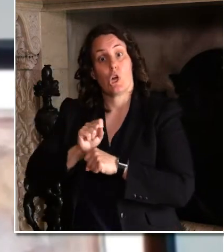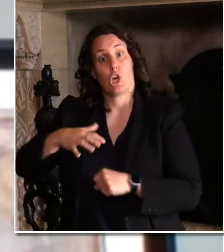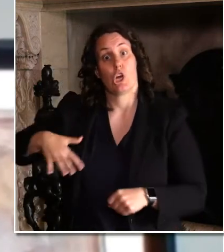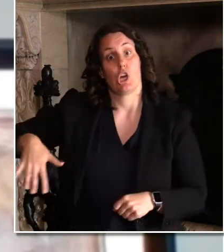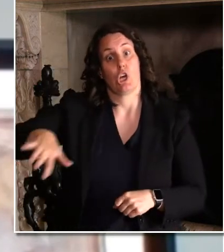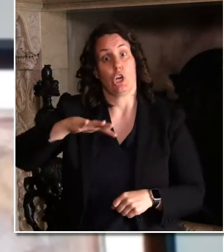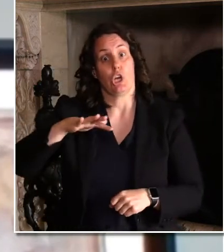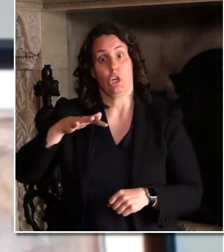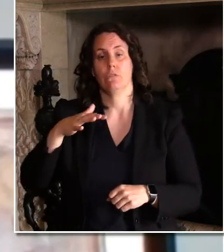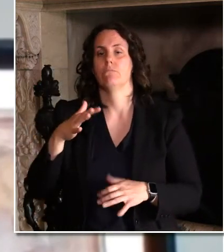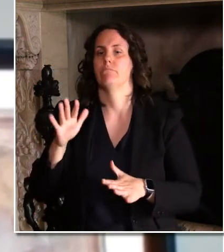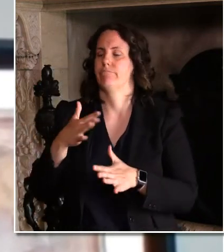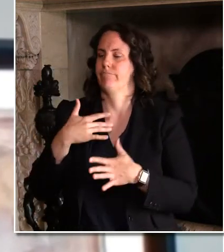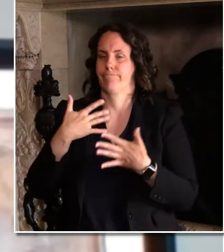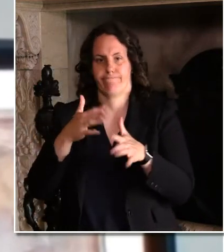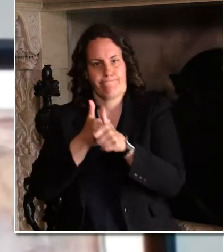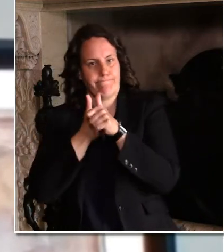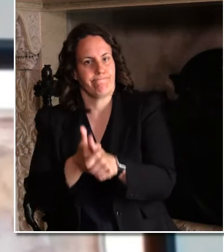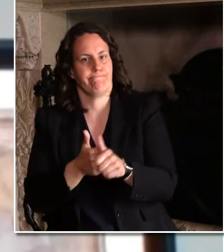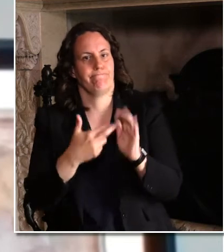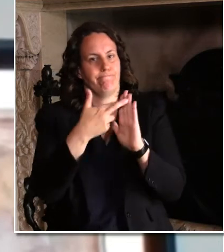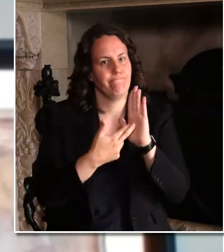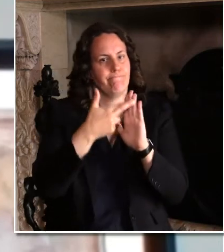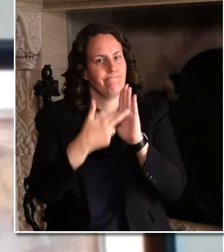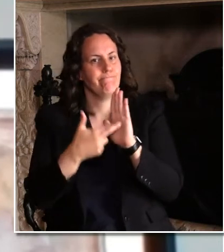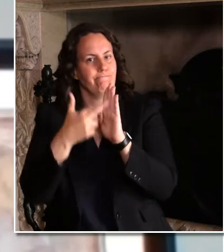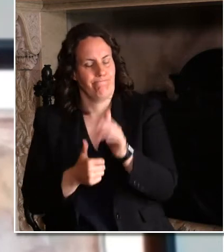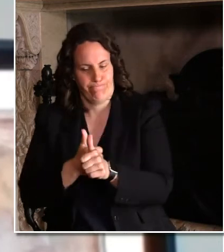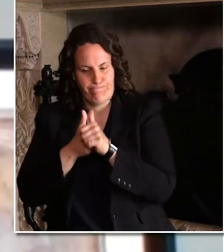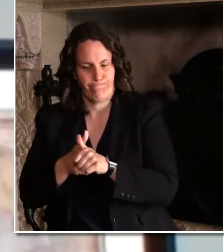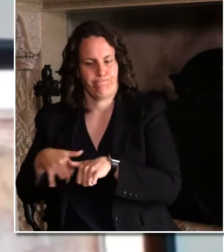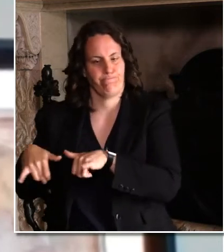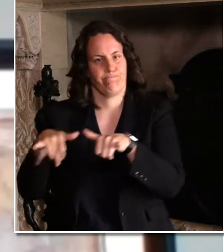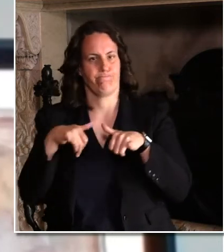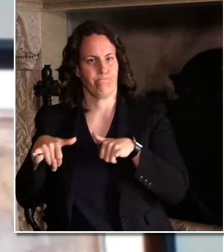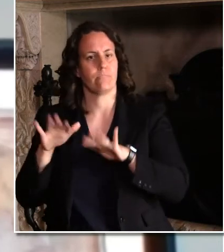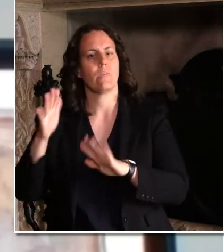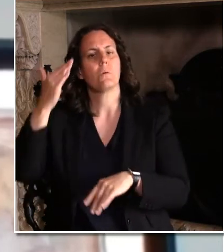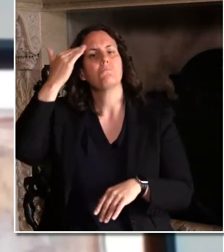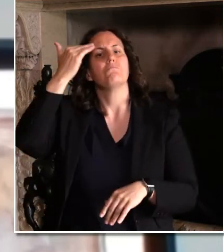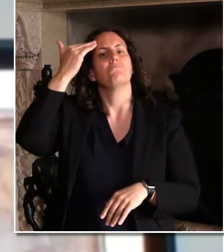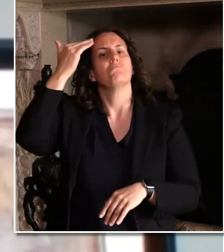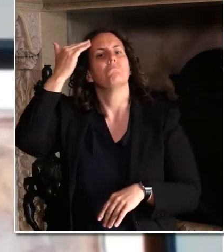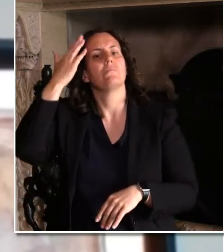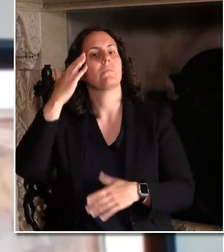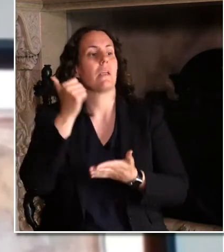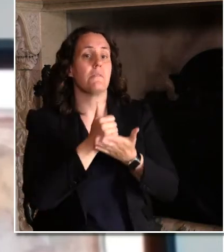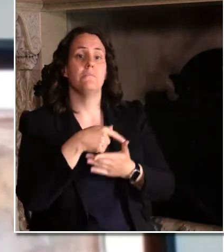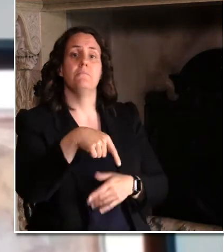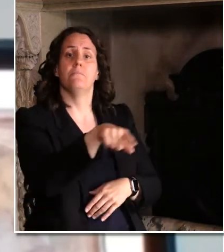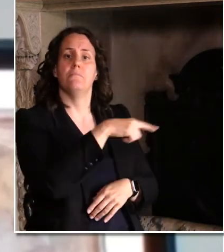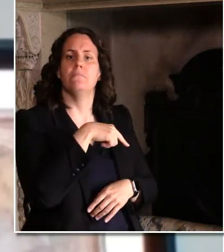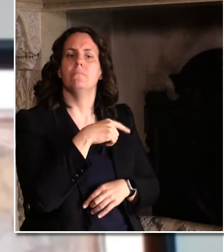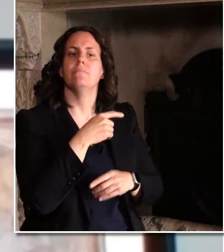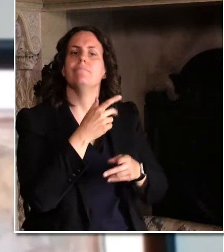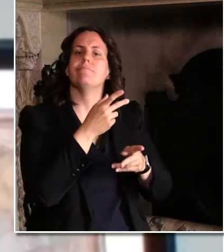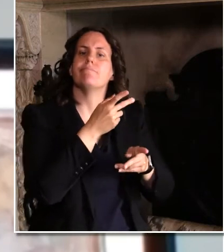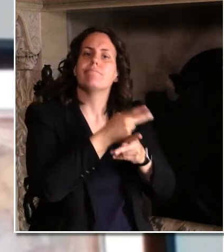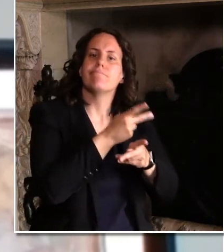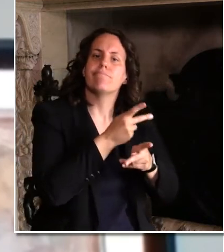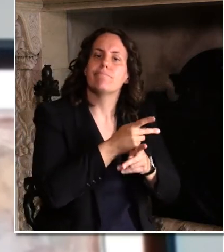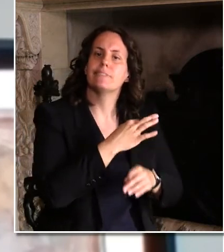we execute each one properly and effectively, and how they contribute to our overall goal of protecting ourselves as healthcare workers,